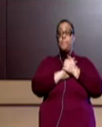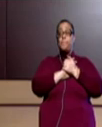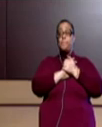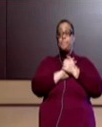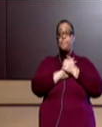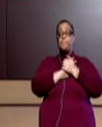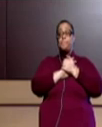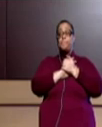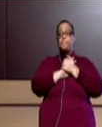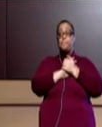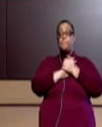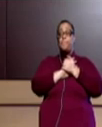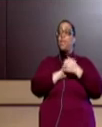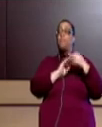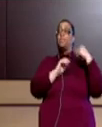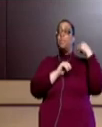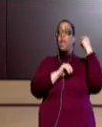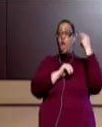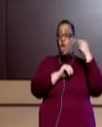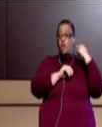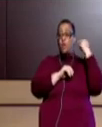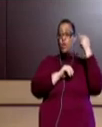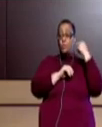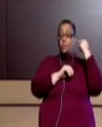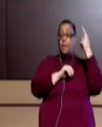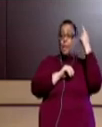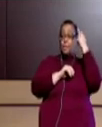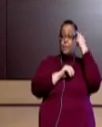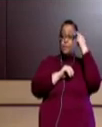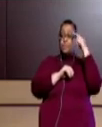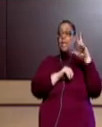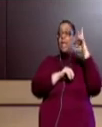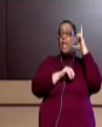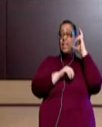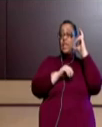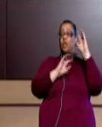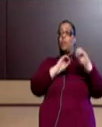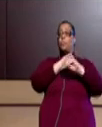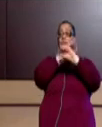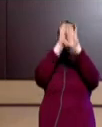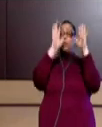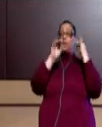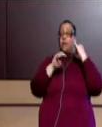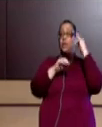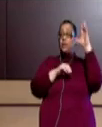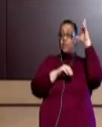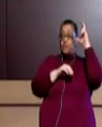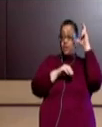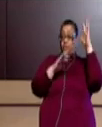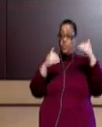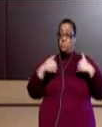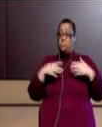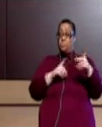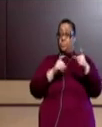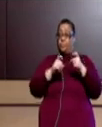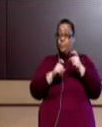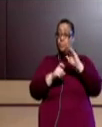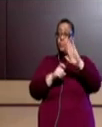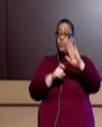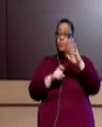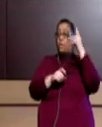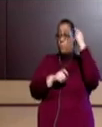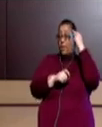They're literally losing it mentally. And hear me clearly. If the devil gets your mind, he got your